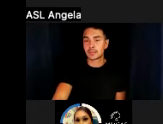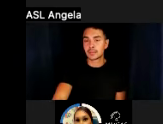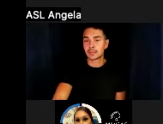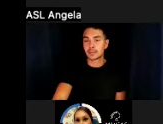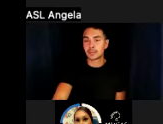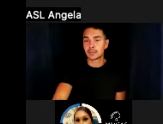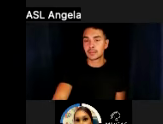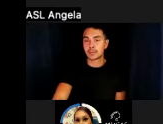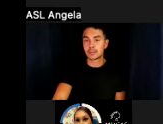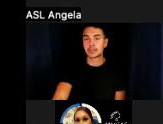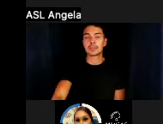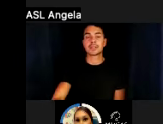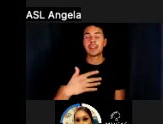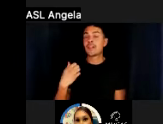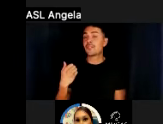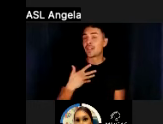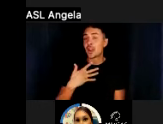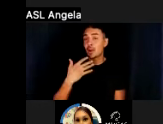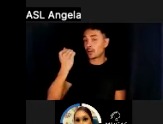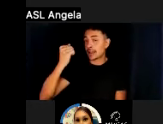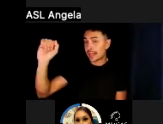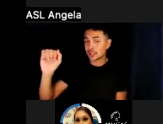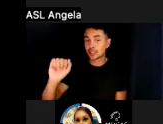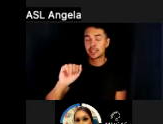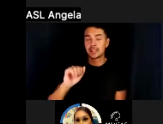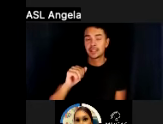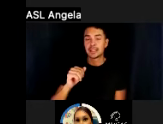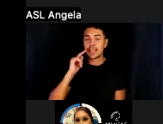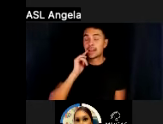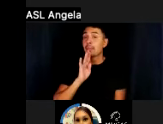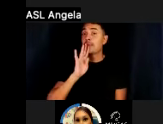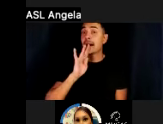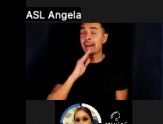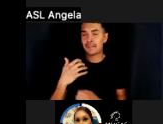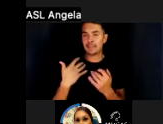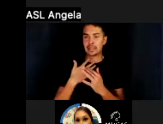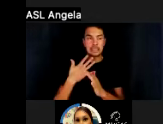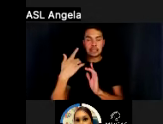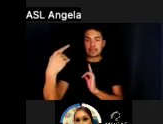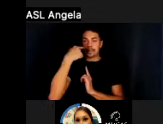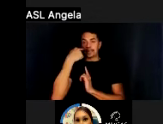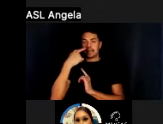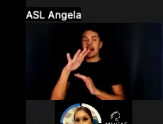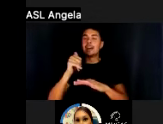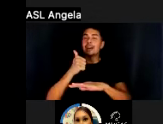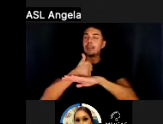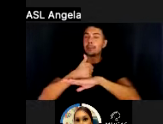Not believe, fear of retaliation. So a lot of that kind of shaming, blaming behavior,